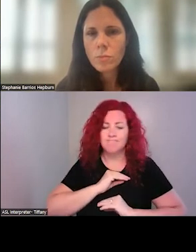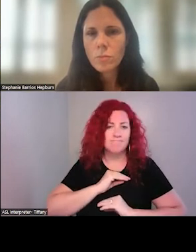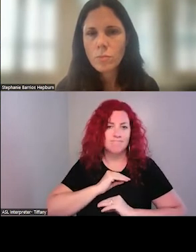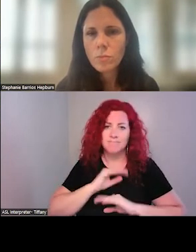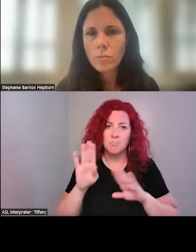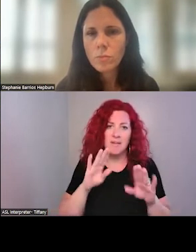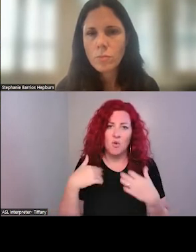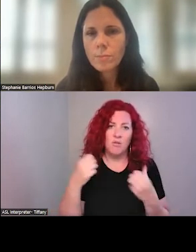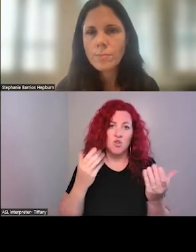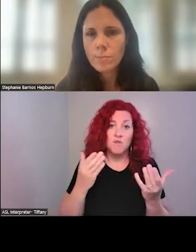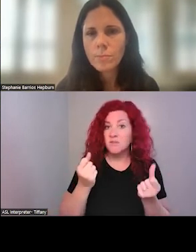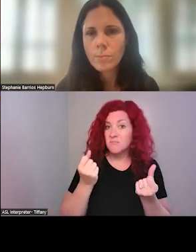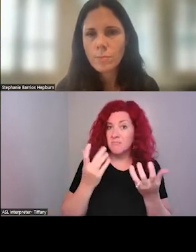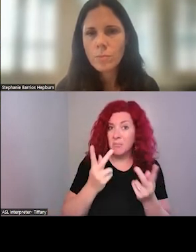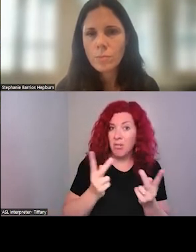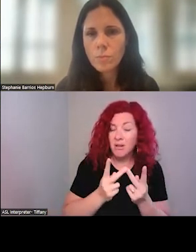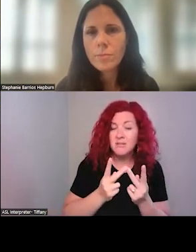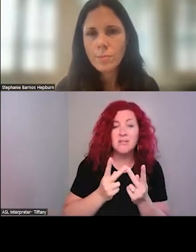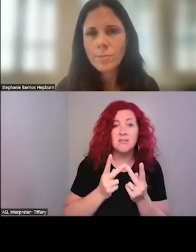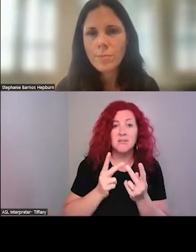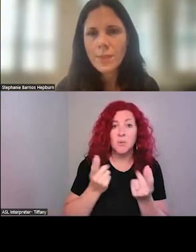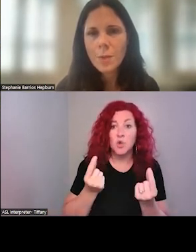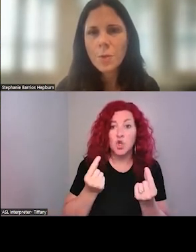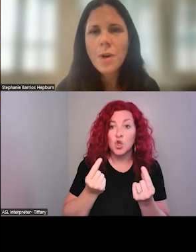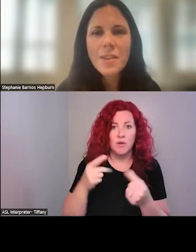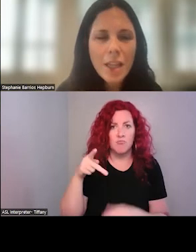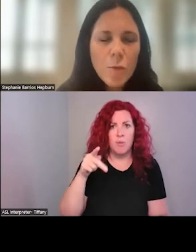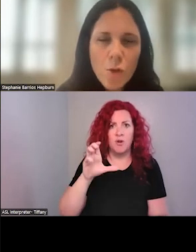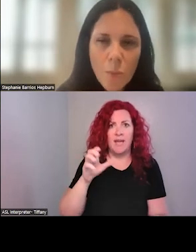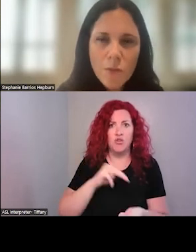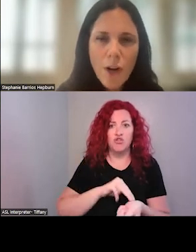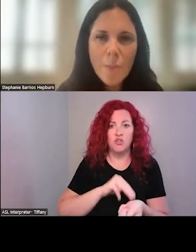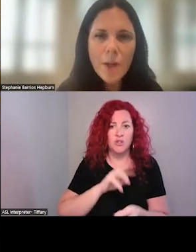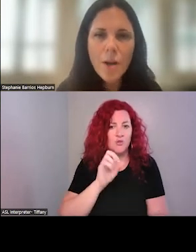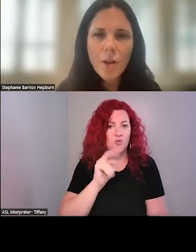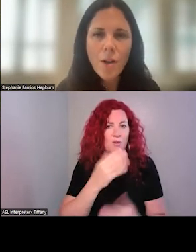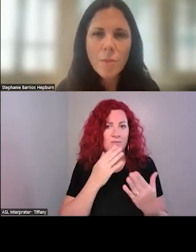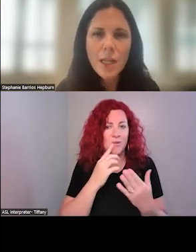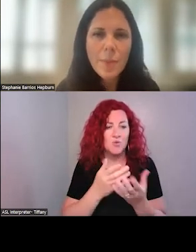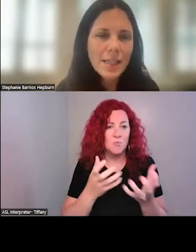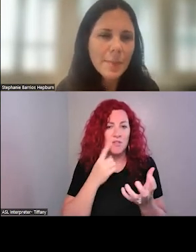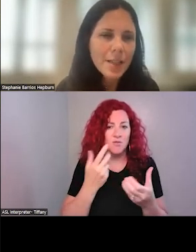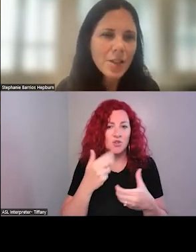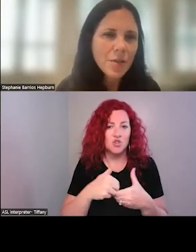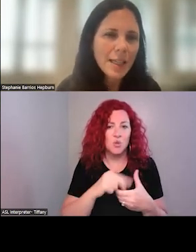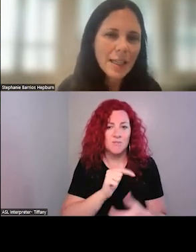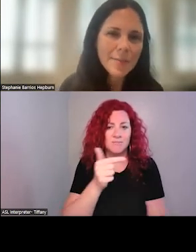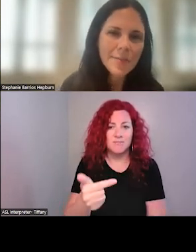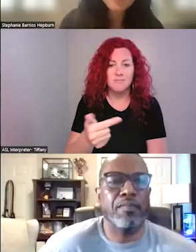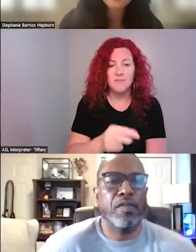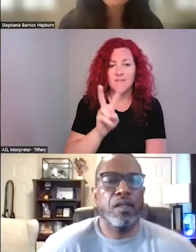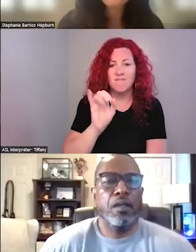defense is the rural primary care physician. Well, Ron, thank you so much for hopping on the call. I'm going to pass it back to you,